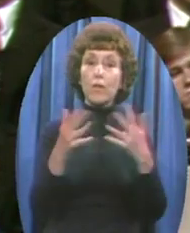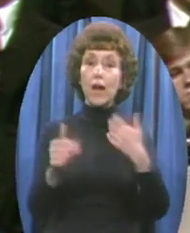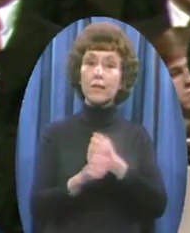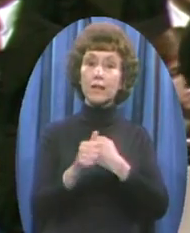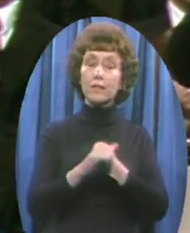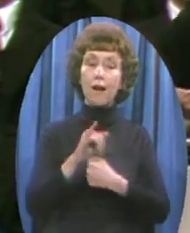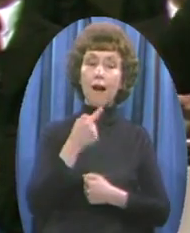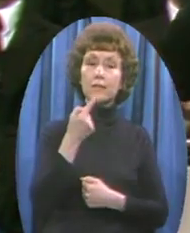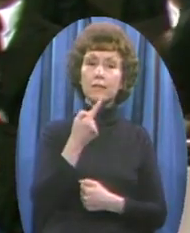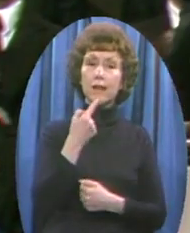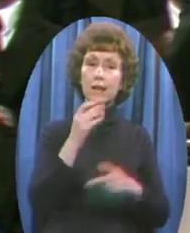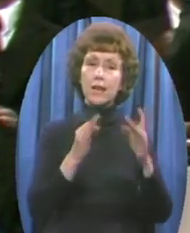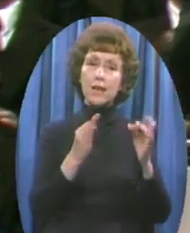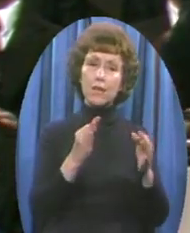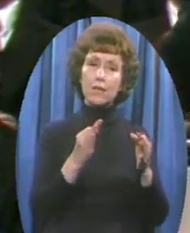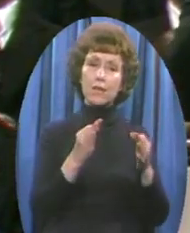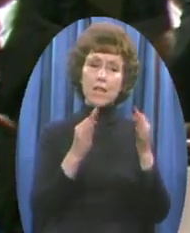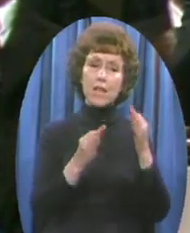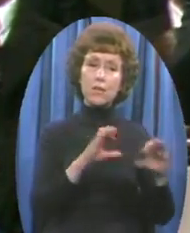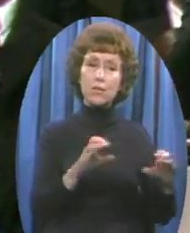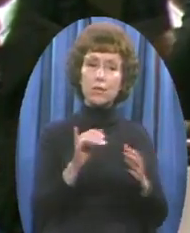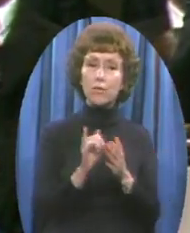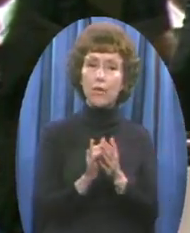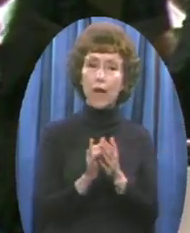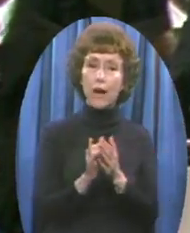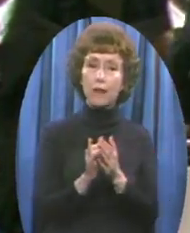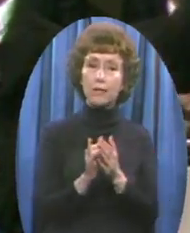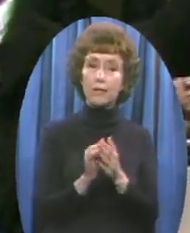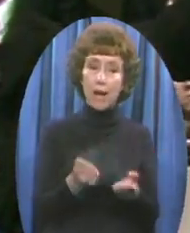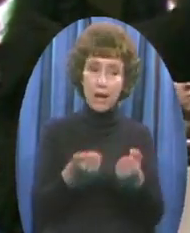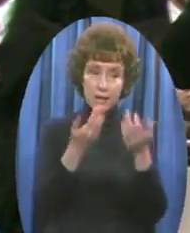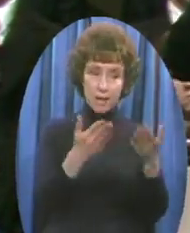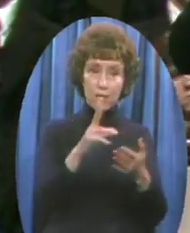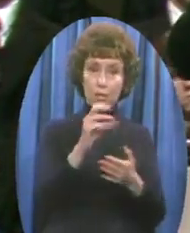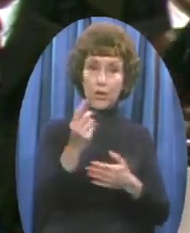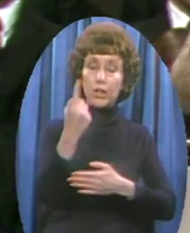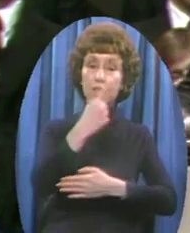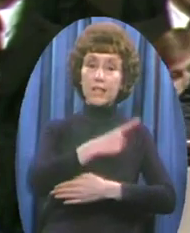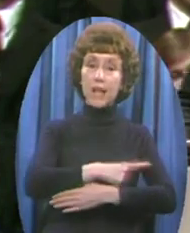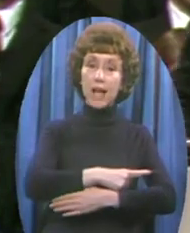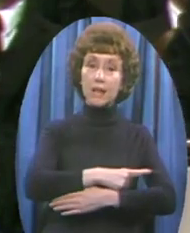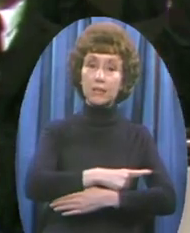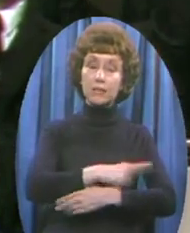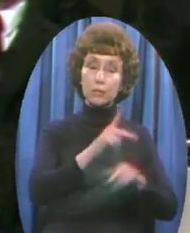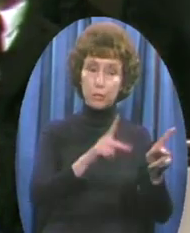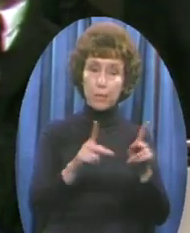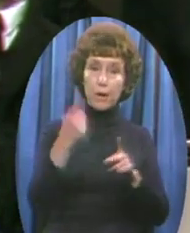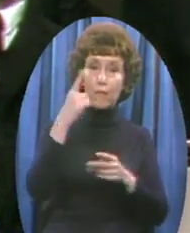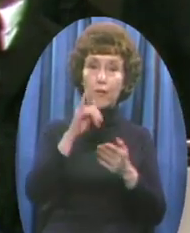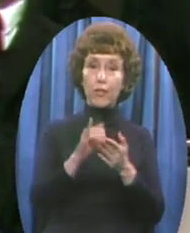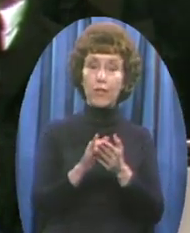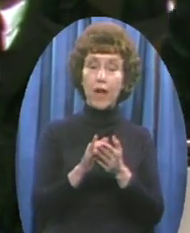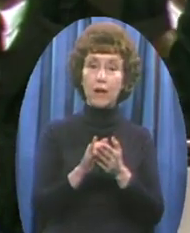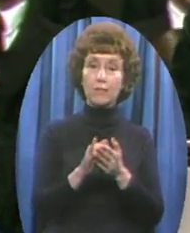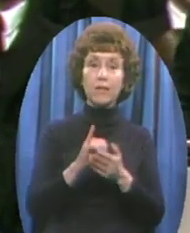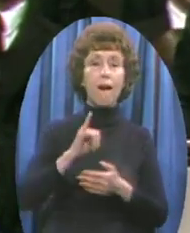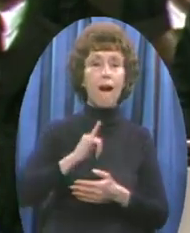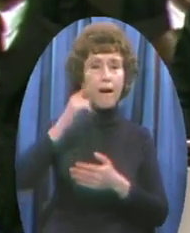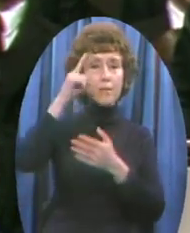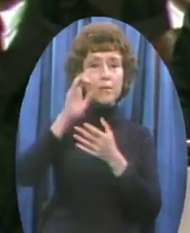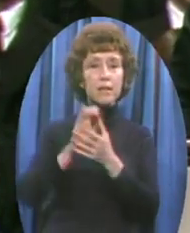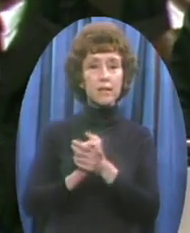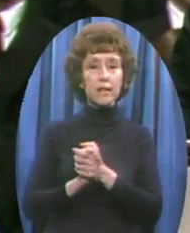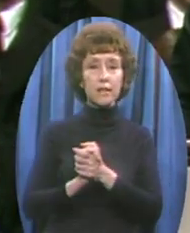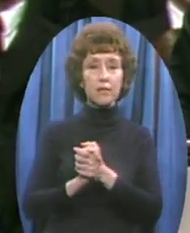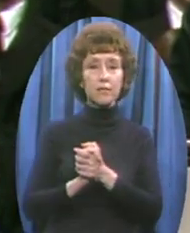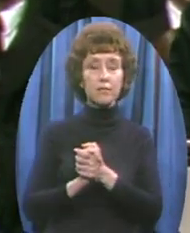if you'll do that and give them 30 days to get prepared and get organized, in my opinion, when those 24 hours of